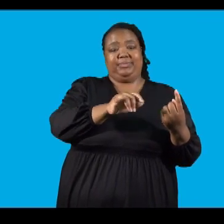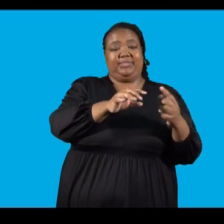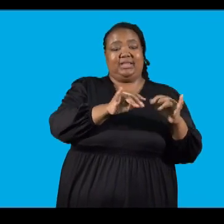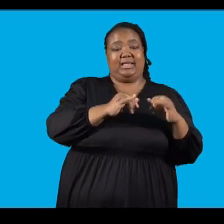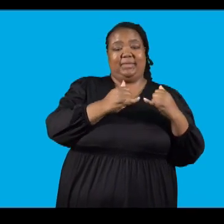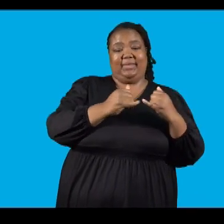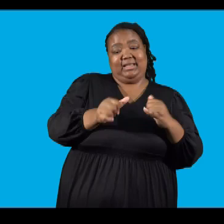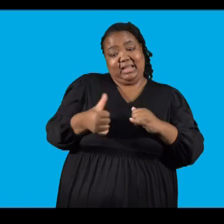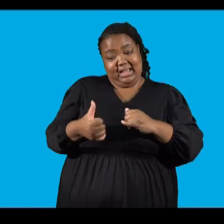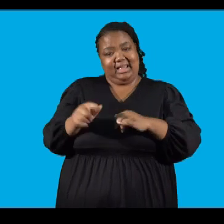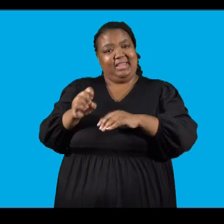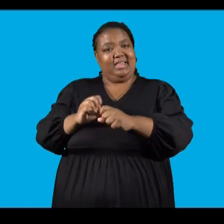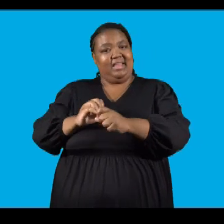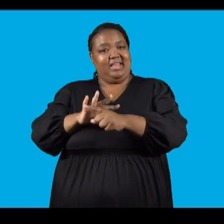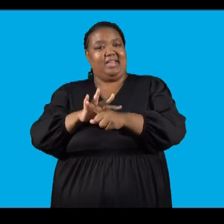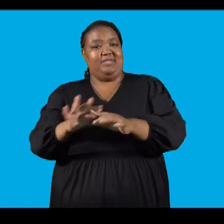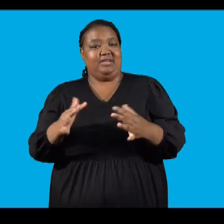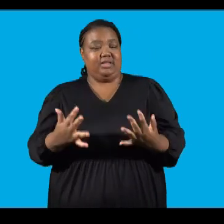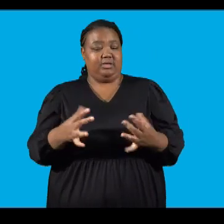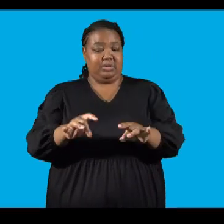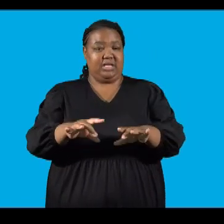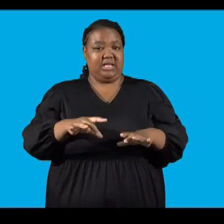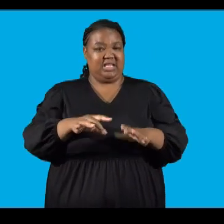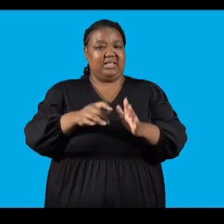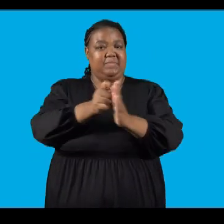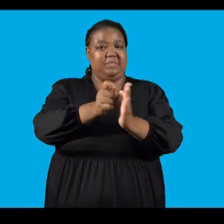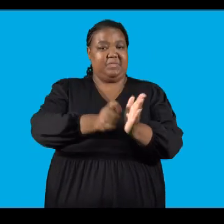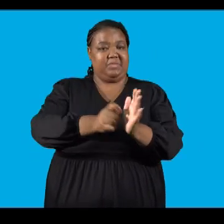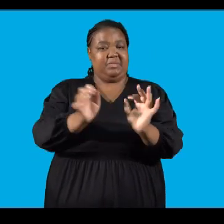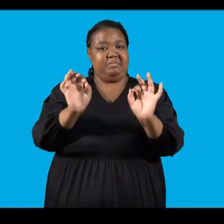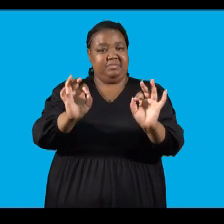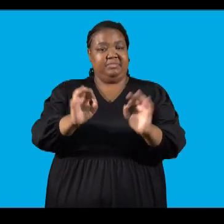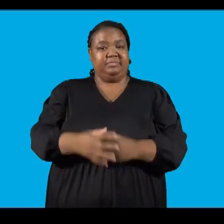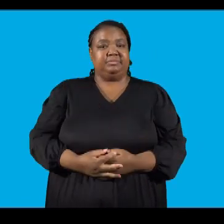affect the other. Exam writing competencies,